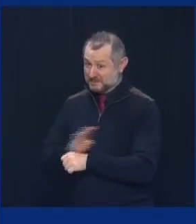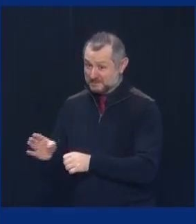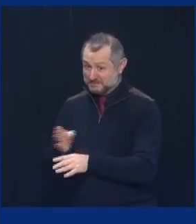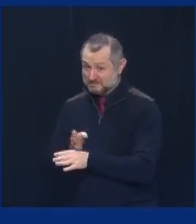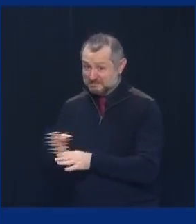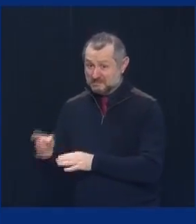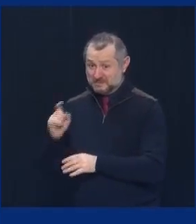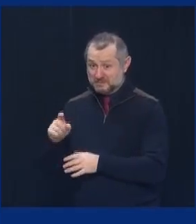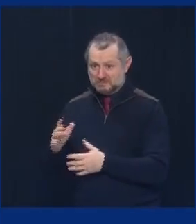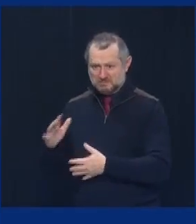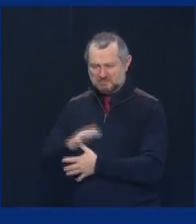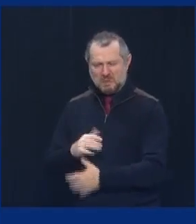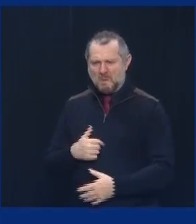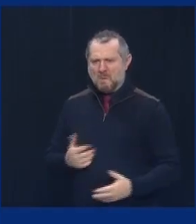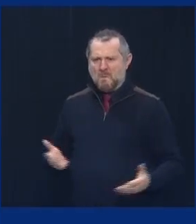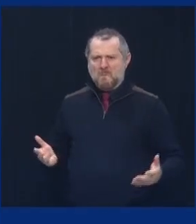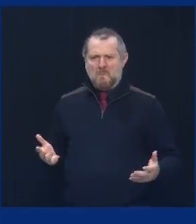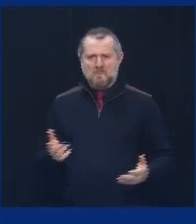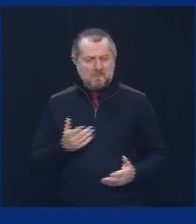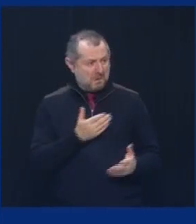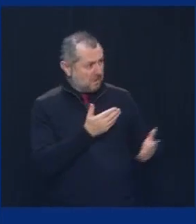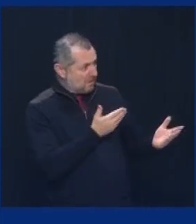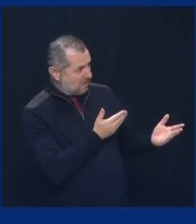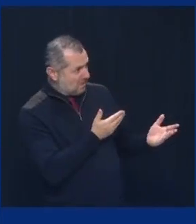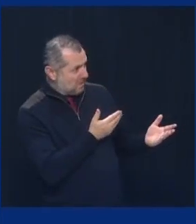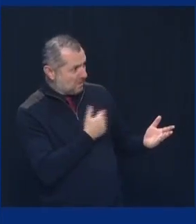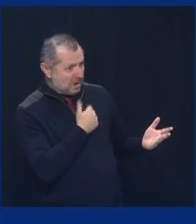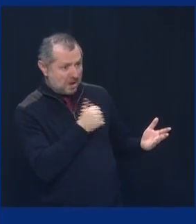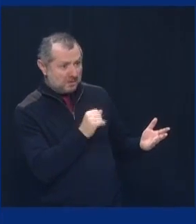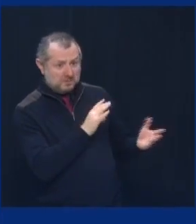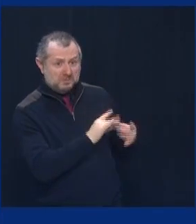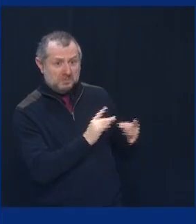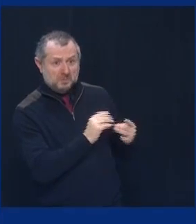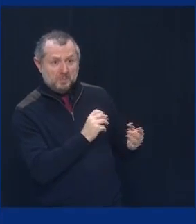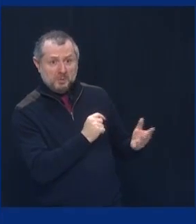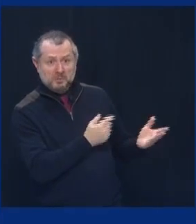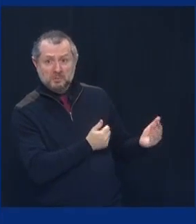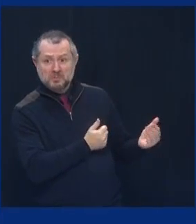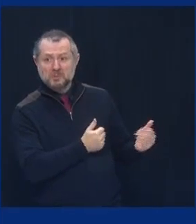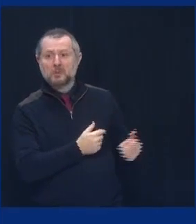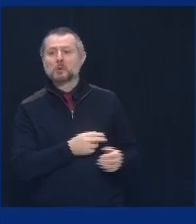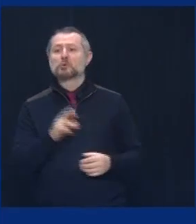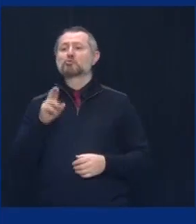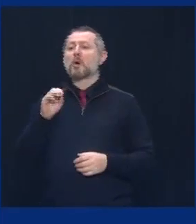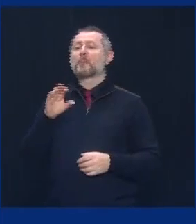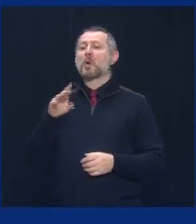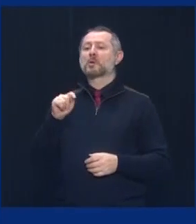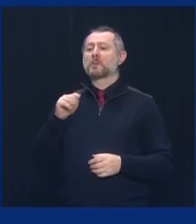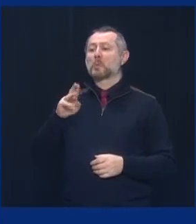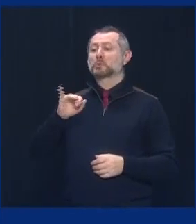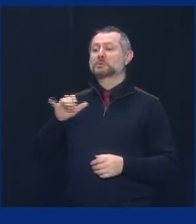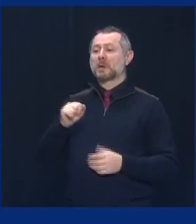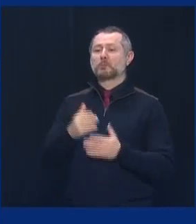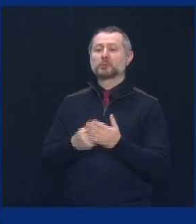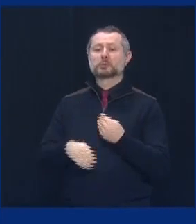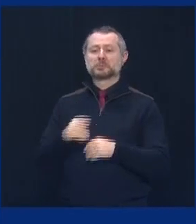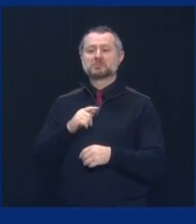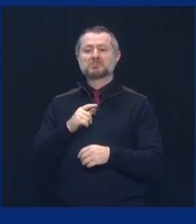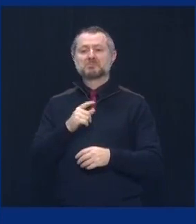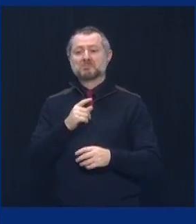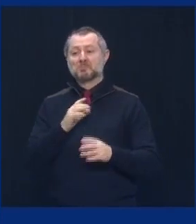se. Larry or Robert would know better. As you pointed out, it's based on, it's by population and by